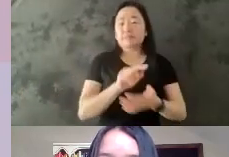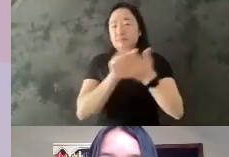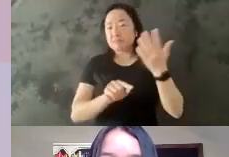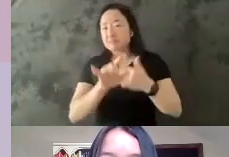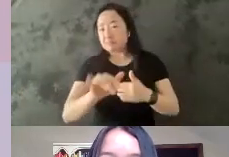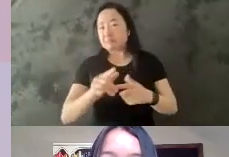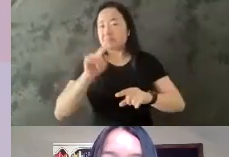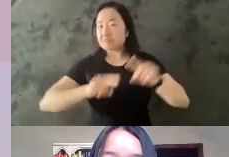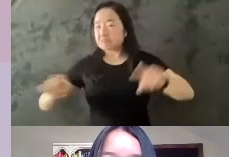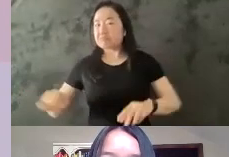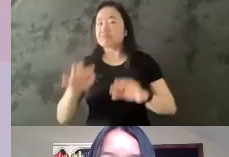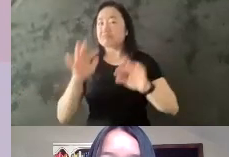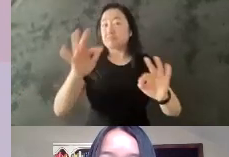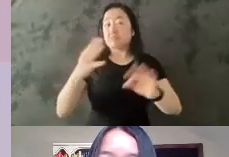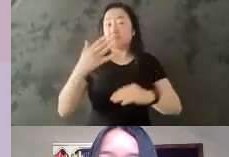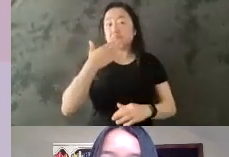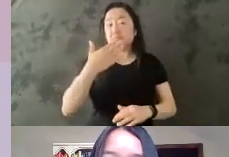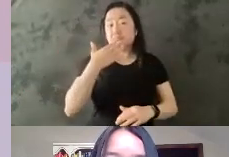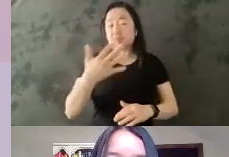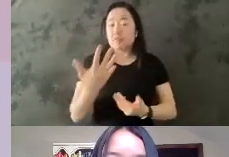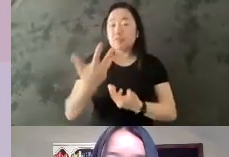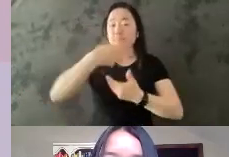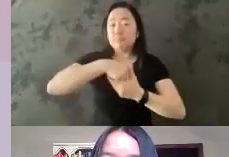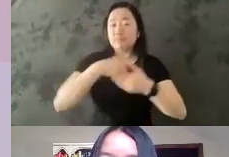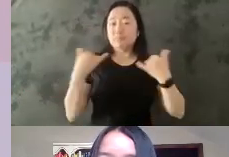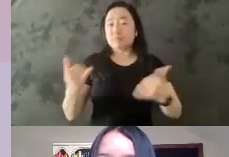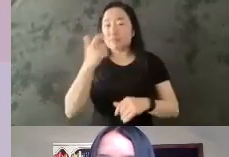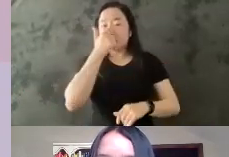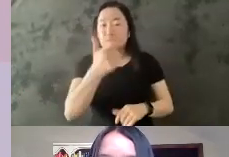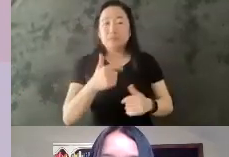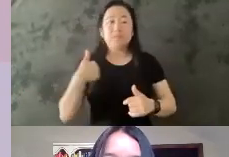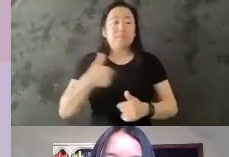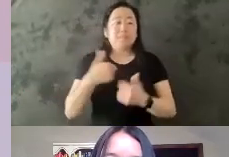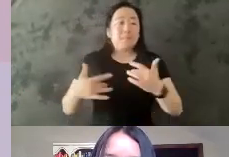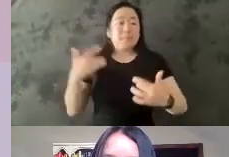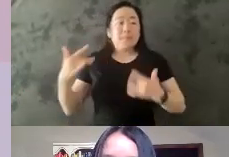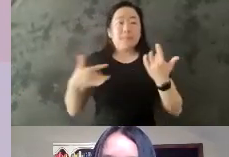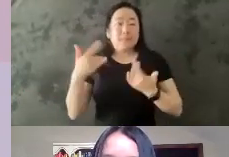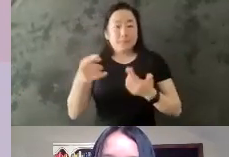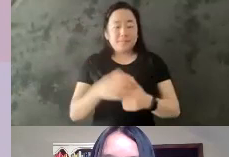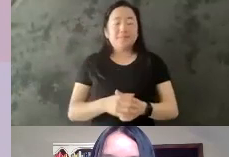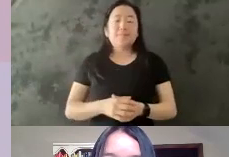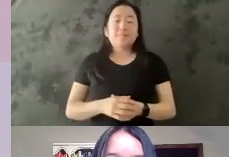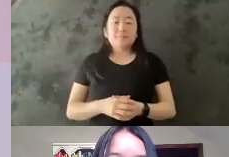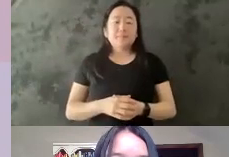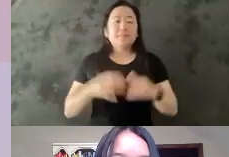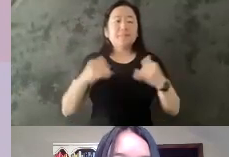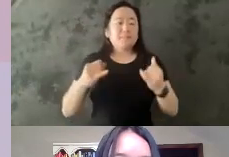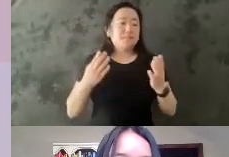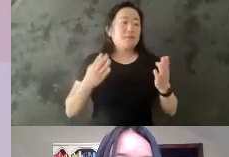So thank you so much for being here. We're really excited to have you. We're going to transition to the first